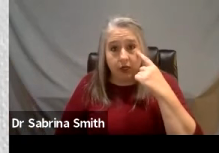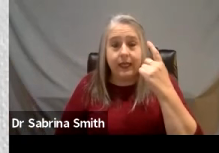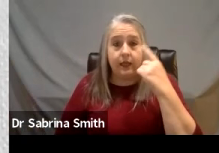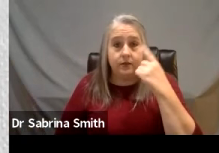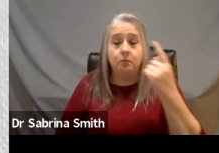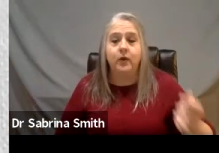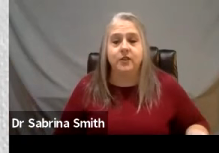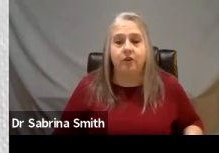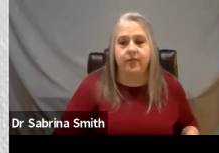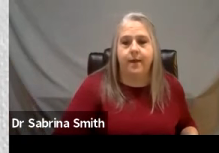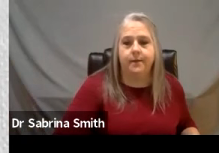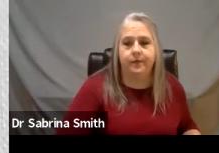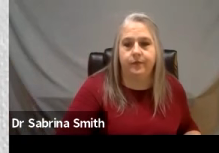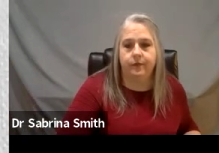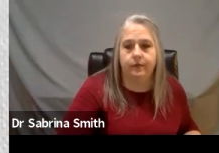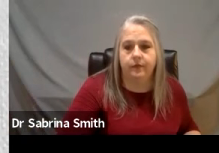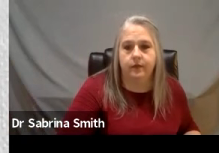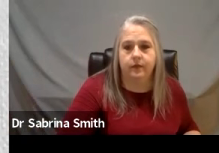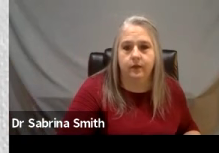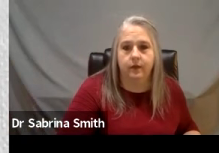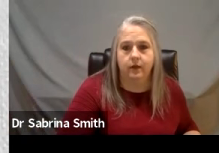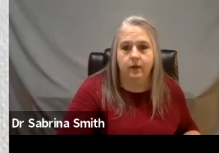you're going to get some points off for that.